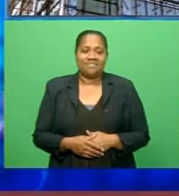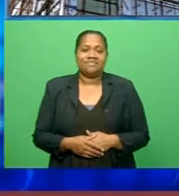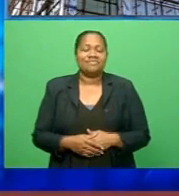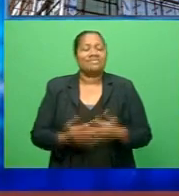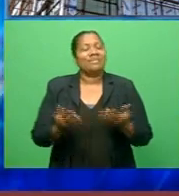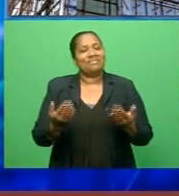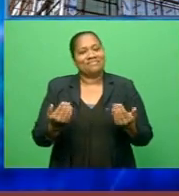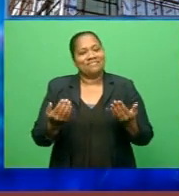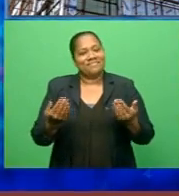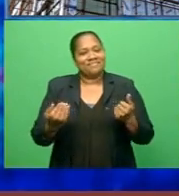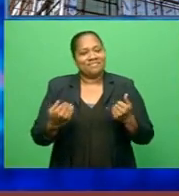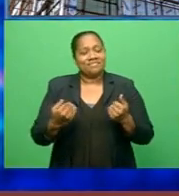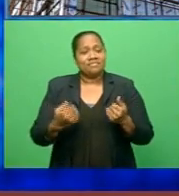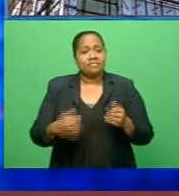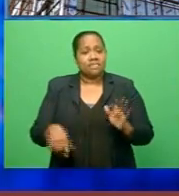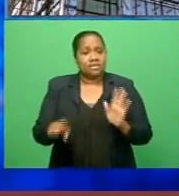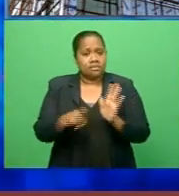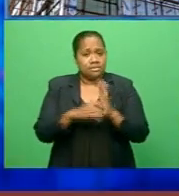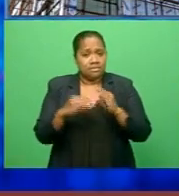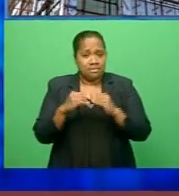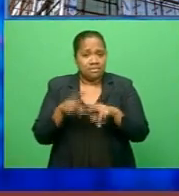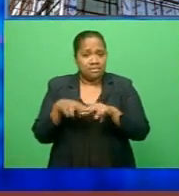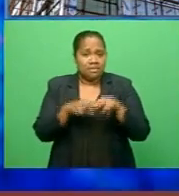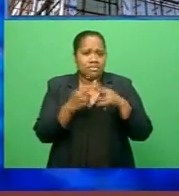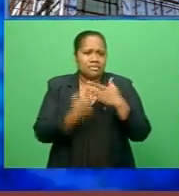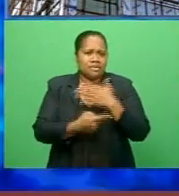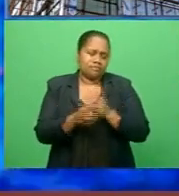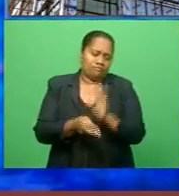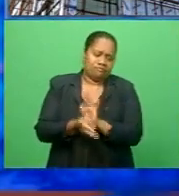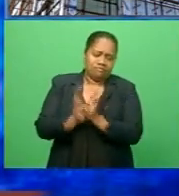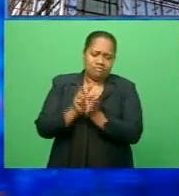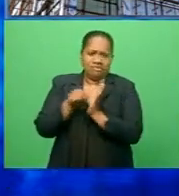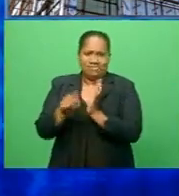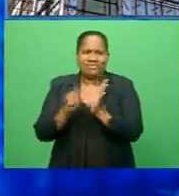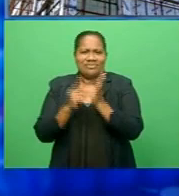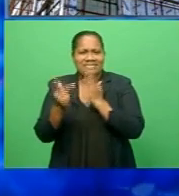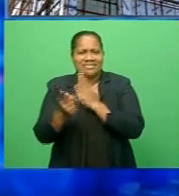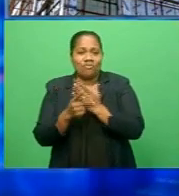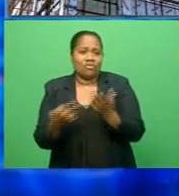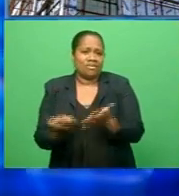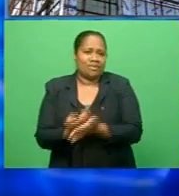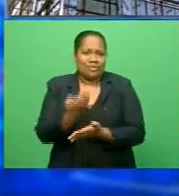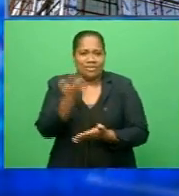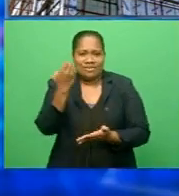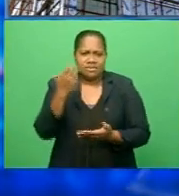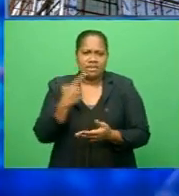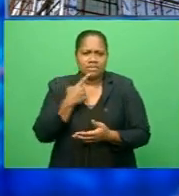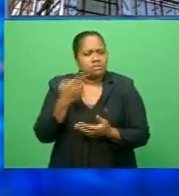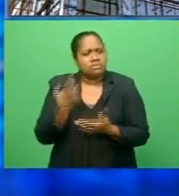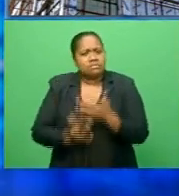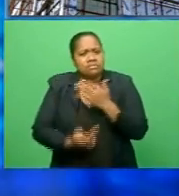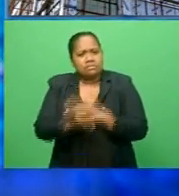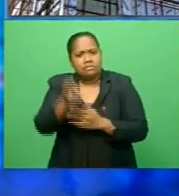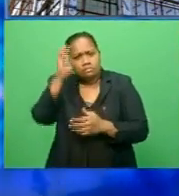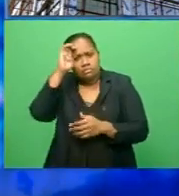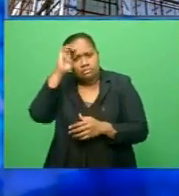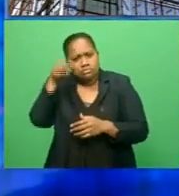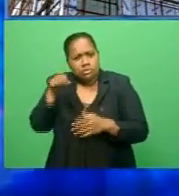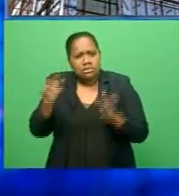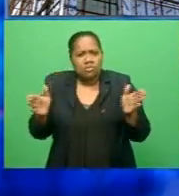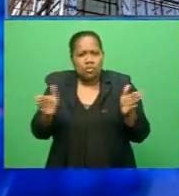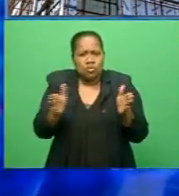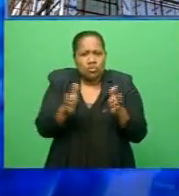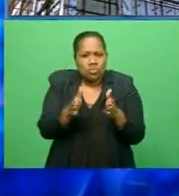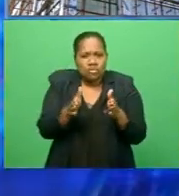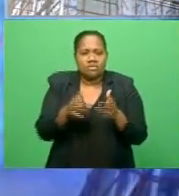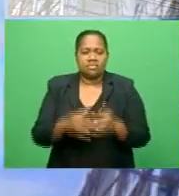Welcome back. The Reserve Bank of Fiji has revised its projections for economic contraction, saying it is expected to be smaller than